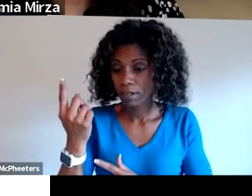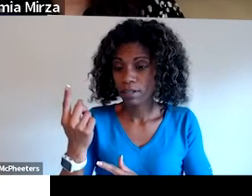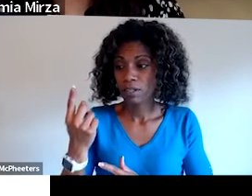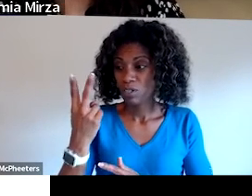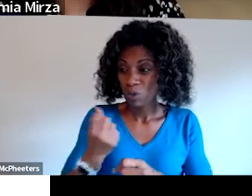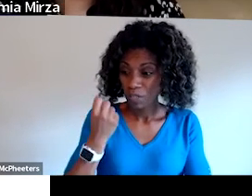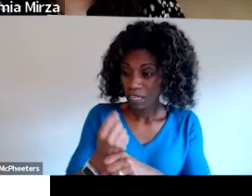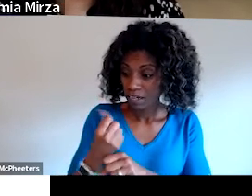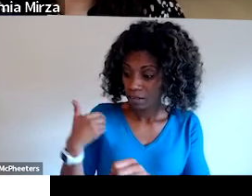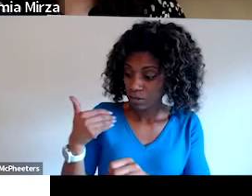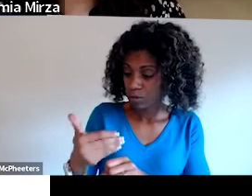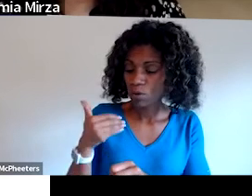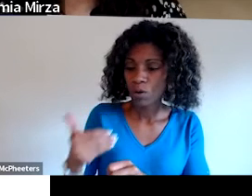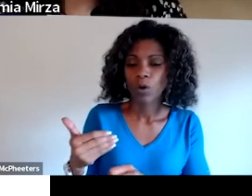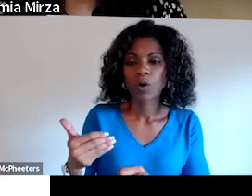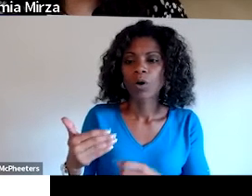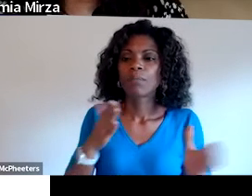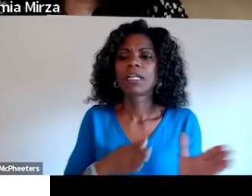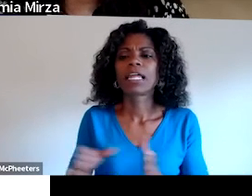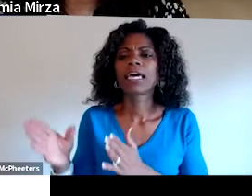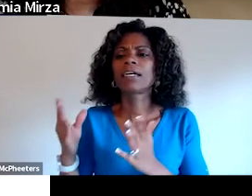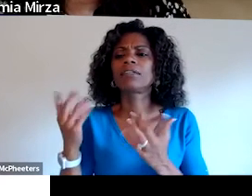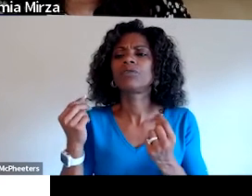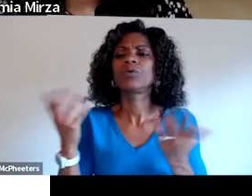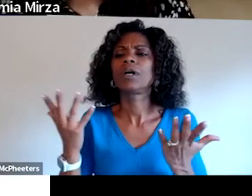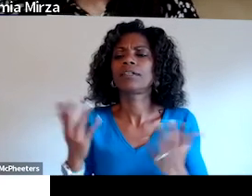is where we're at. This is what our plans are.